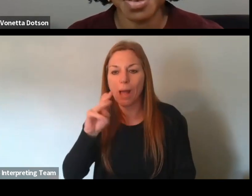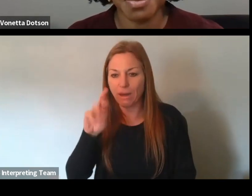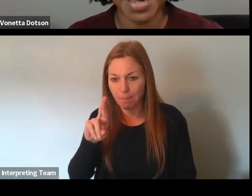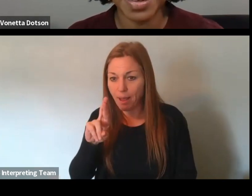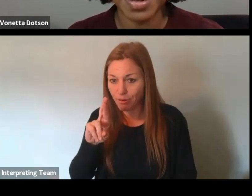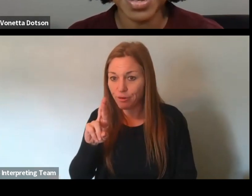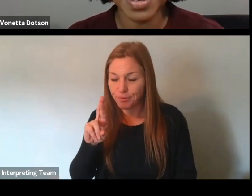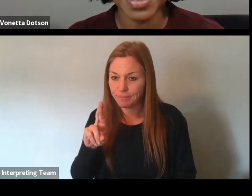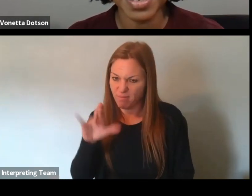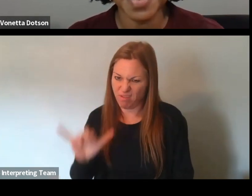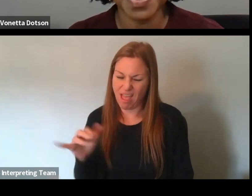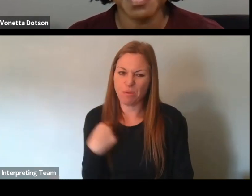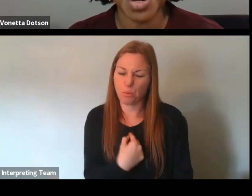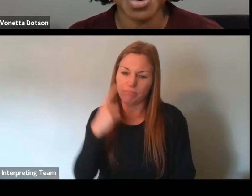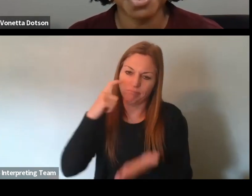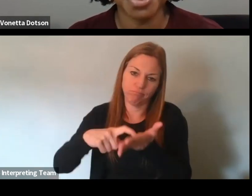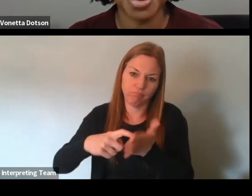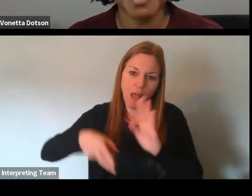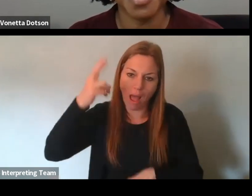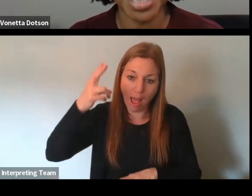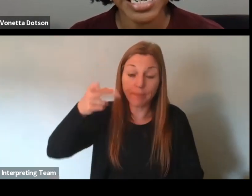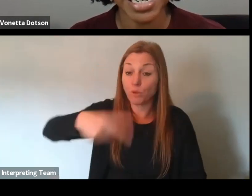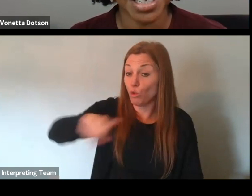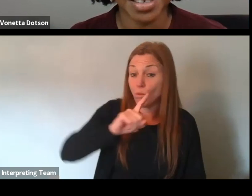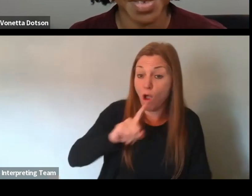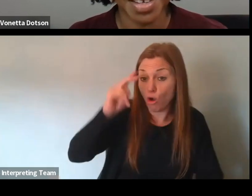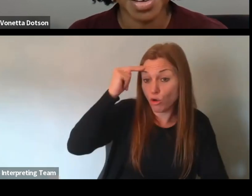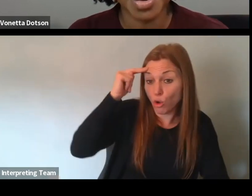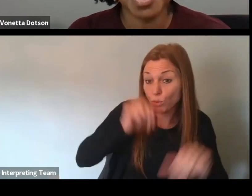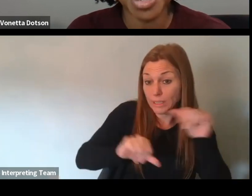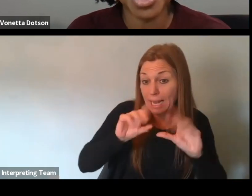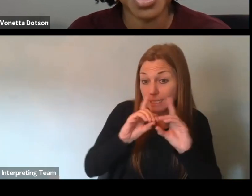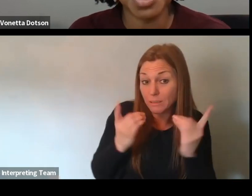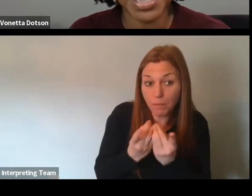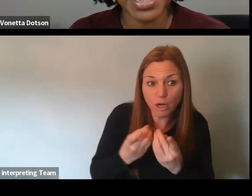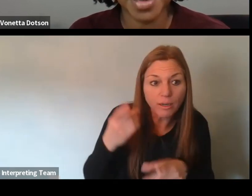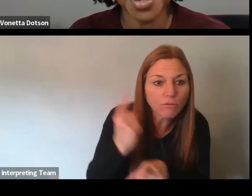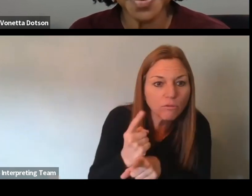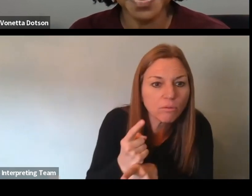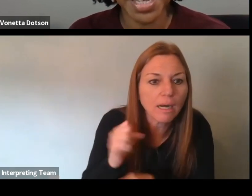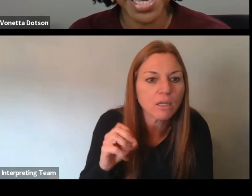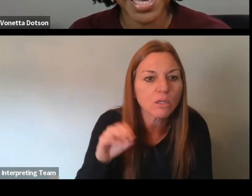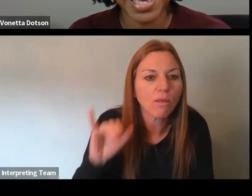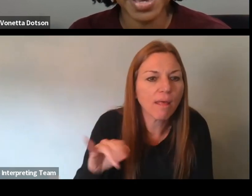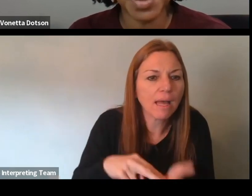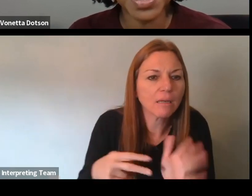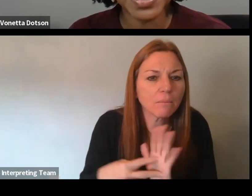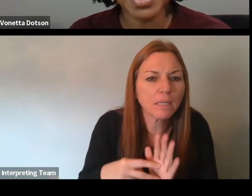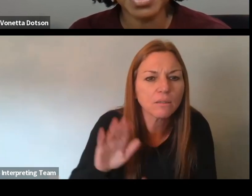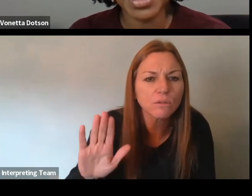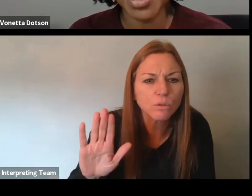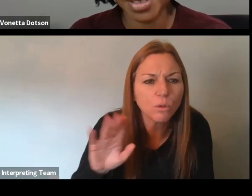you're a neuroscience department, those are going to be your myelinated axons, very important for connecting regions of the